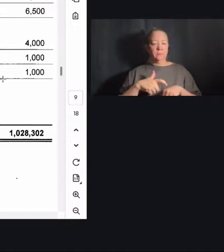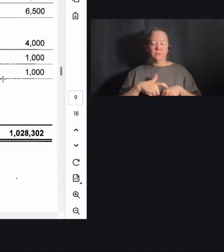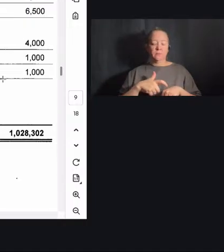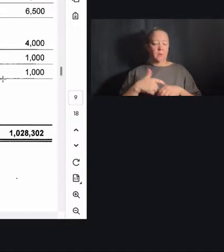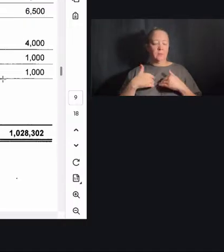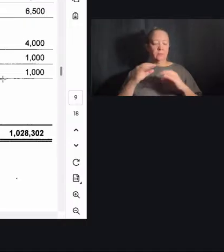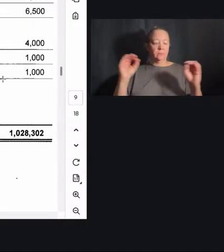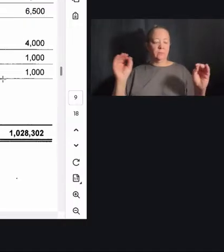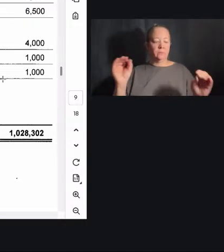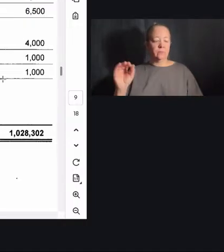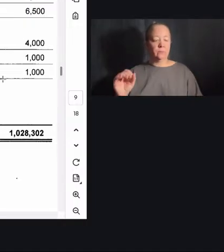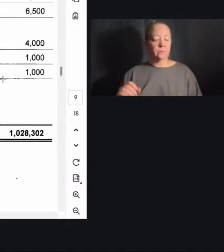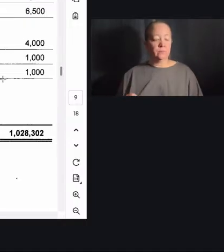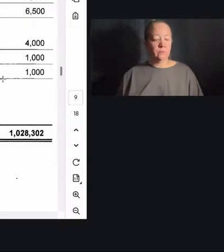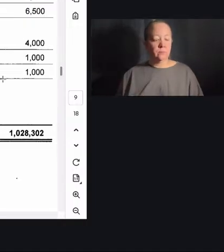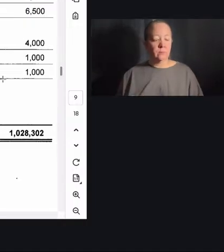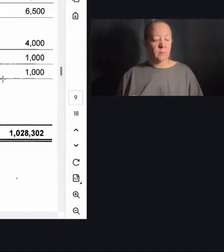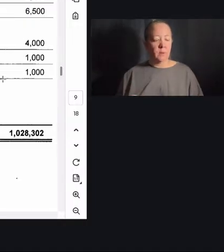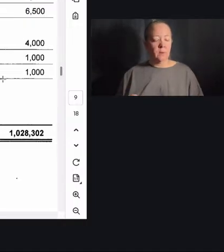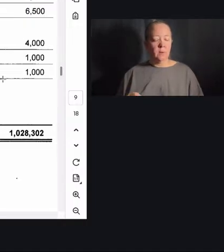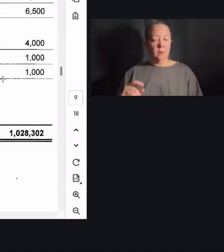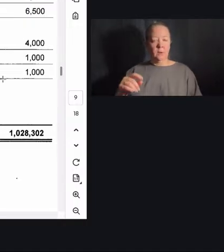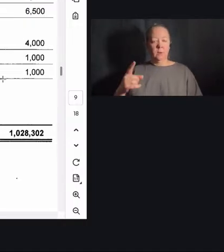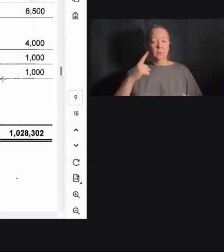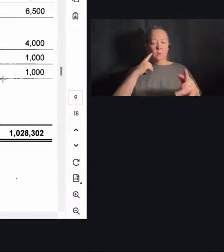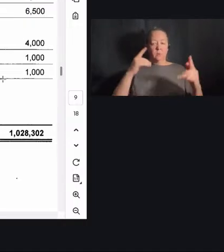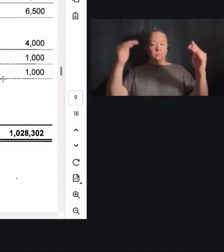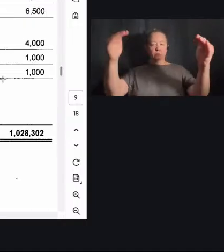We'll move forward to the next page.